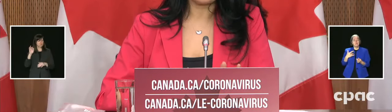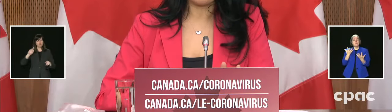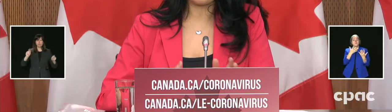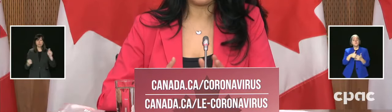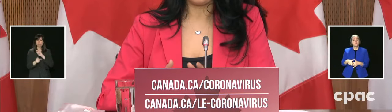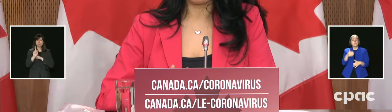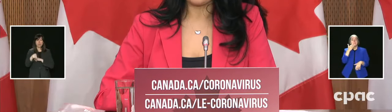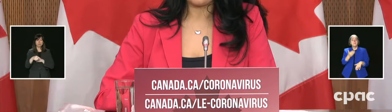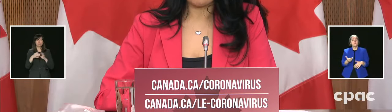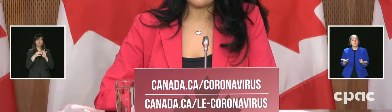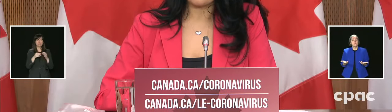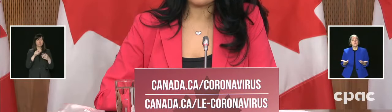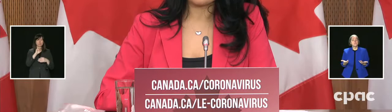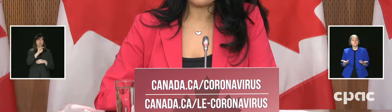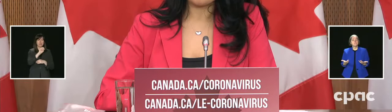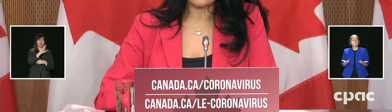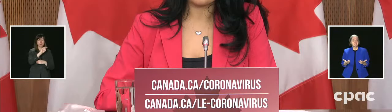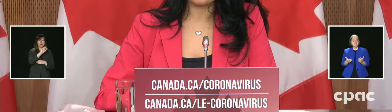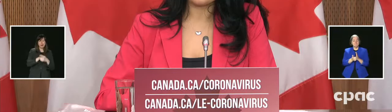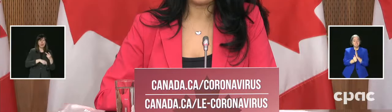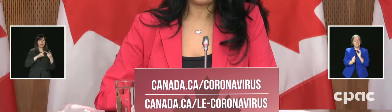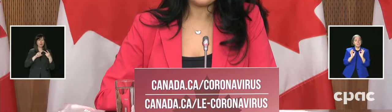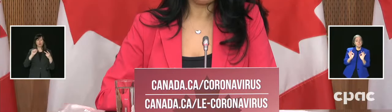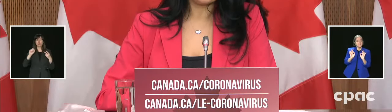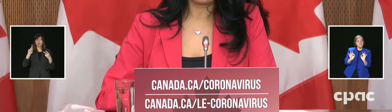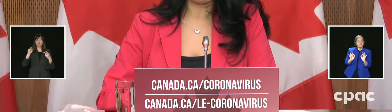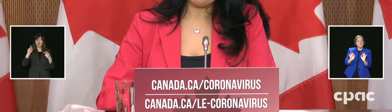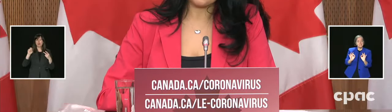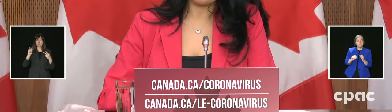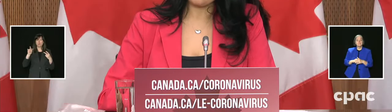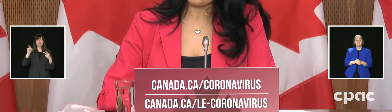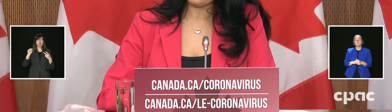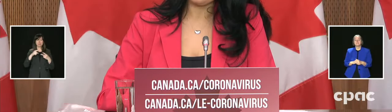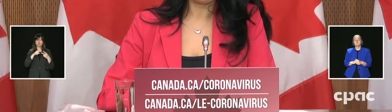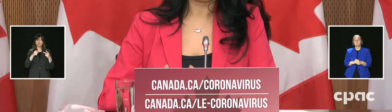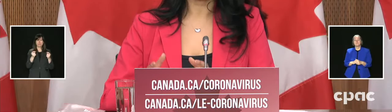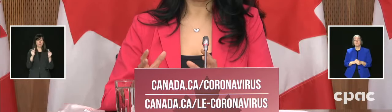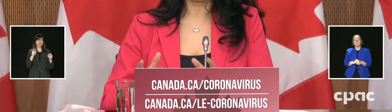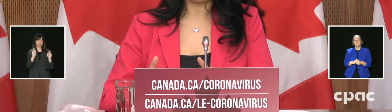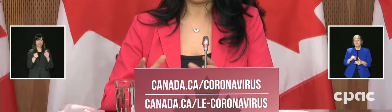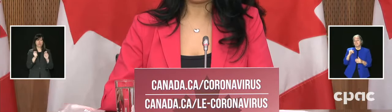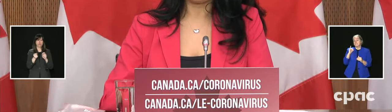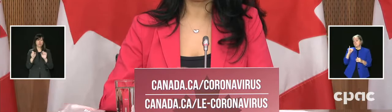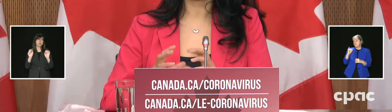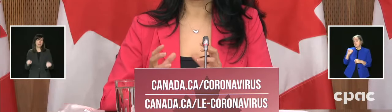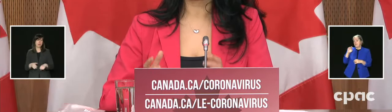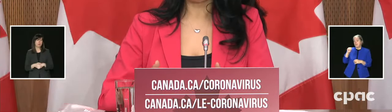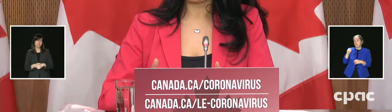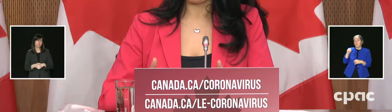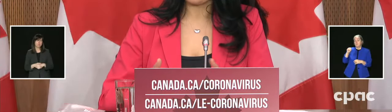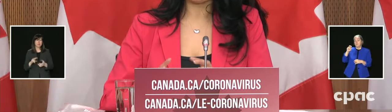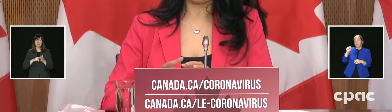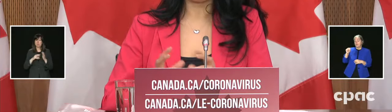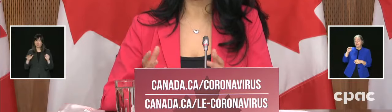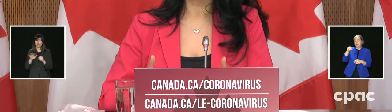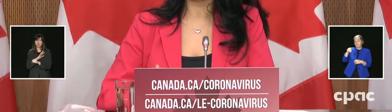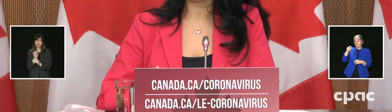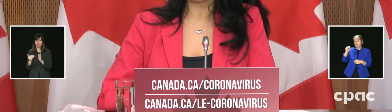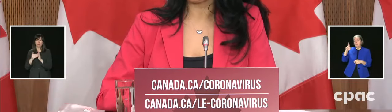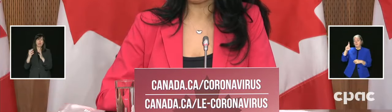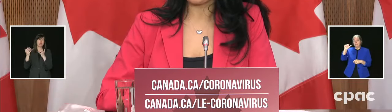whether it's the mRNA or the adenovirus vaccines, they can be changed fairly quickly. And we are not asking for a full data package. We've got